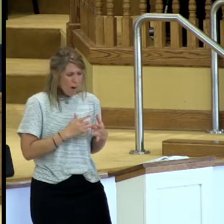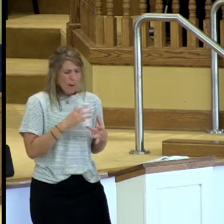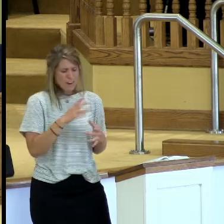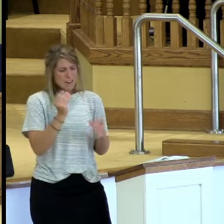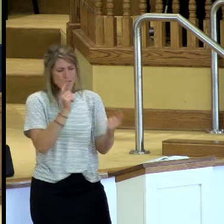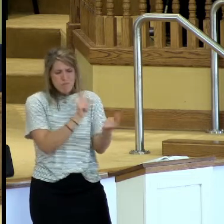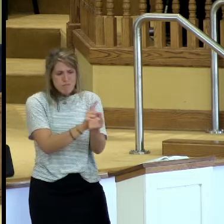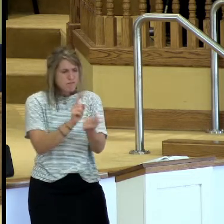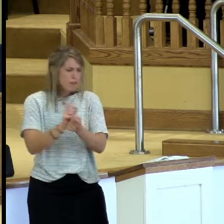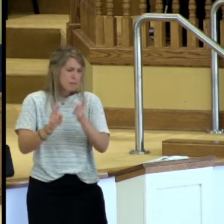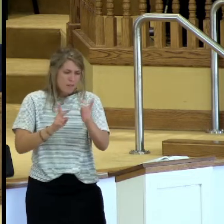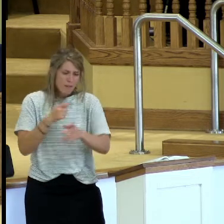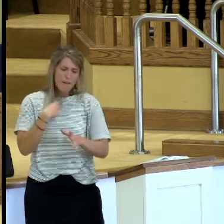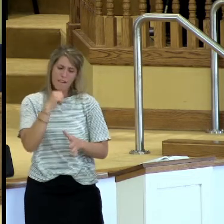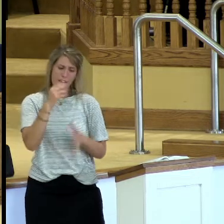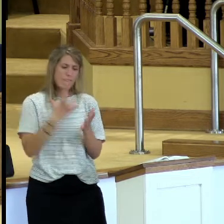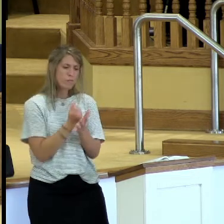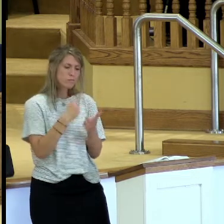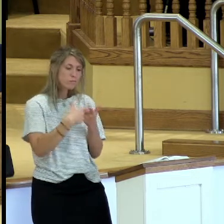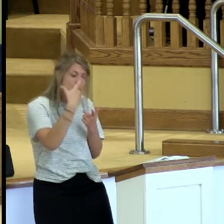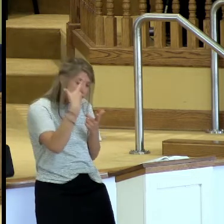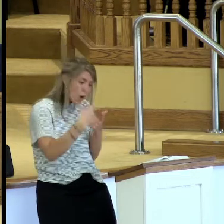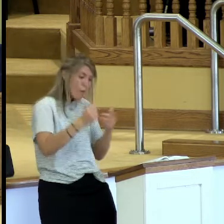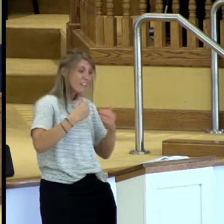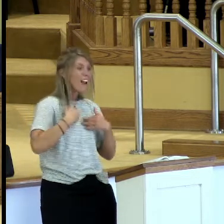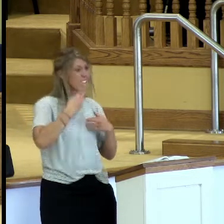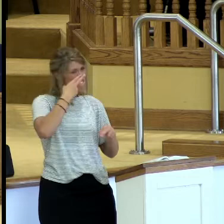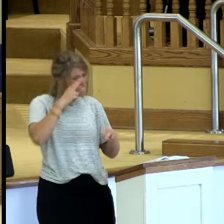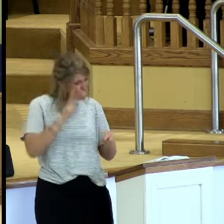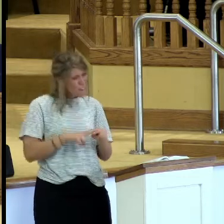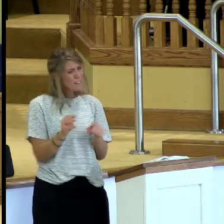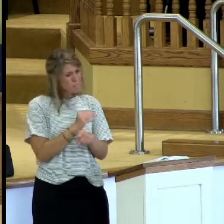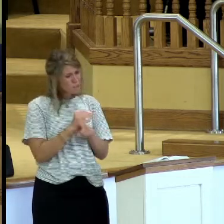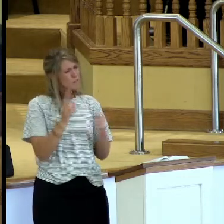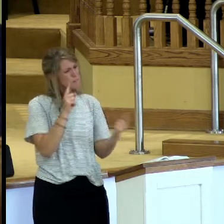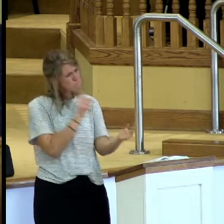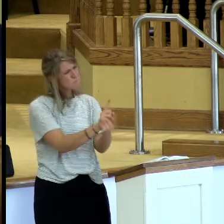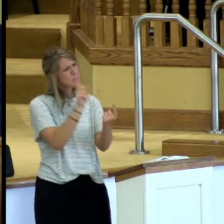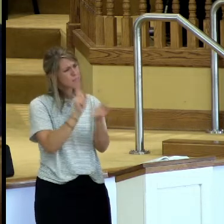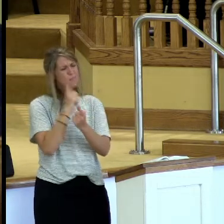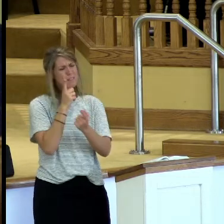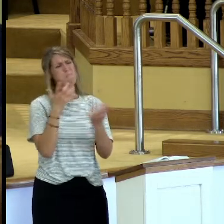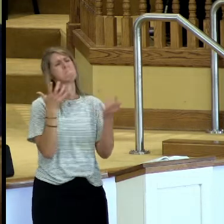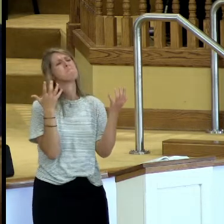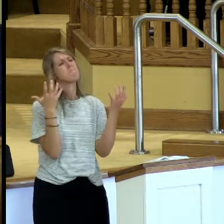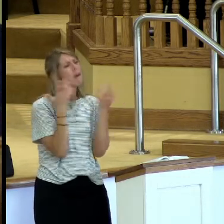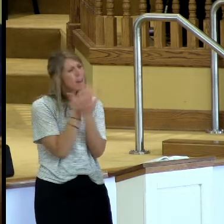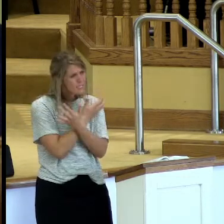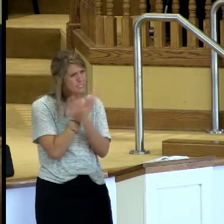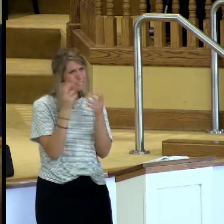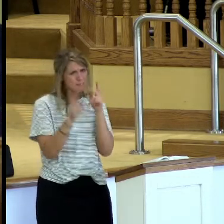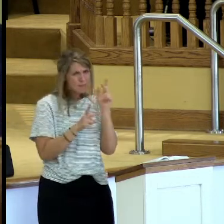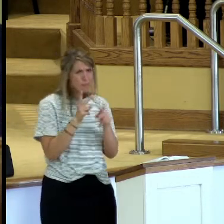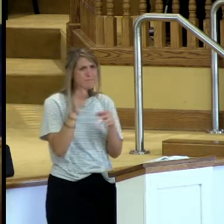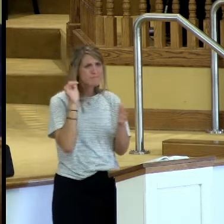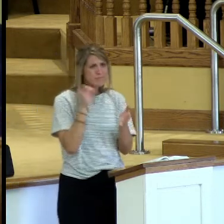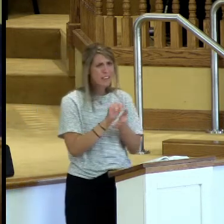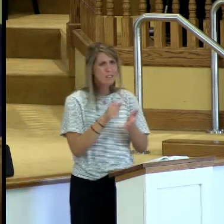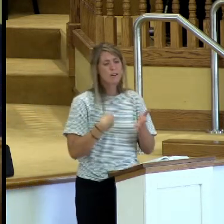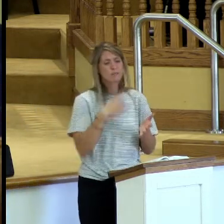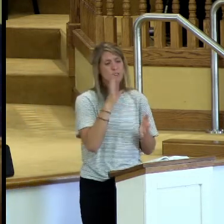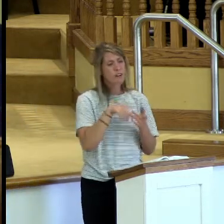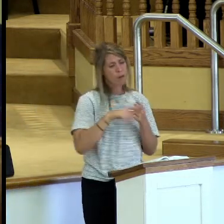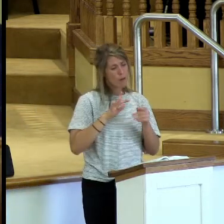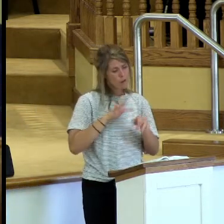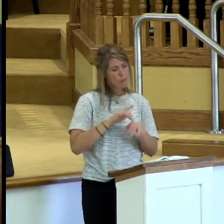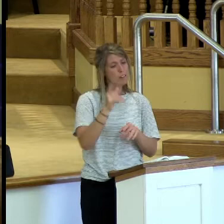magnificent thing. I wouldn't have gotten to go and have fun in the ministry and meet so many amazing people. That's what I was talking